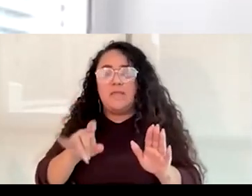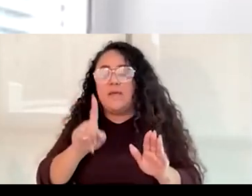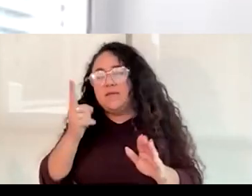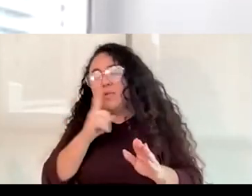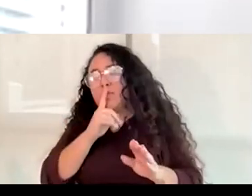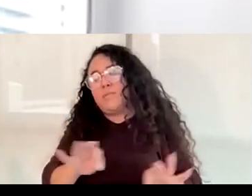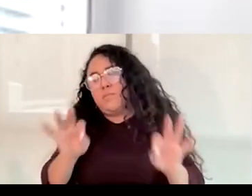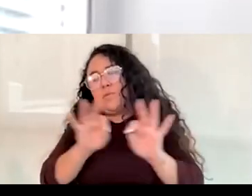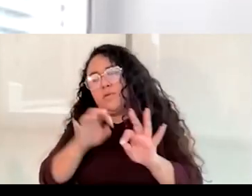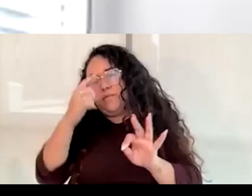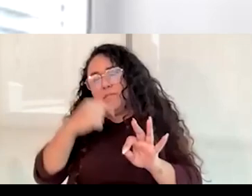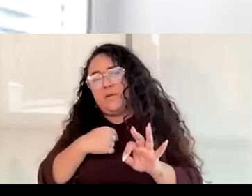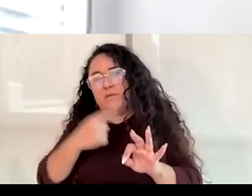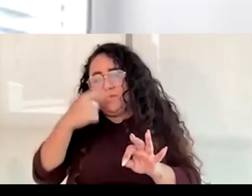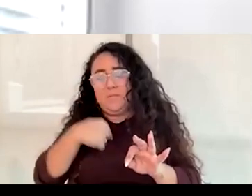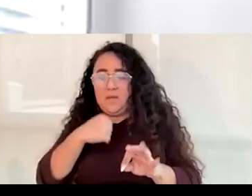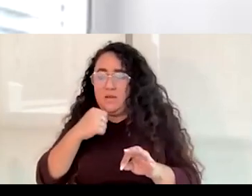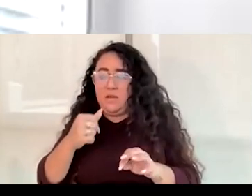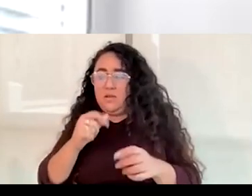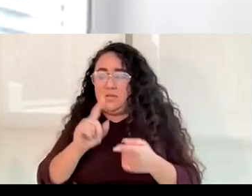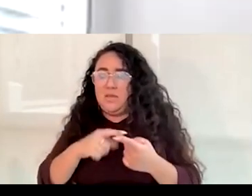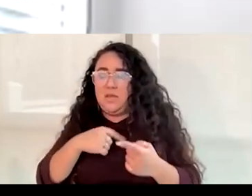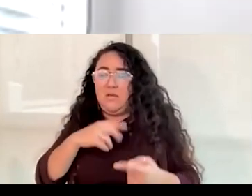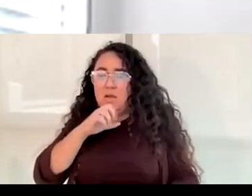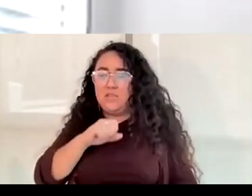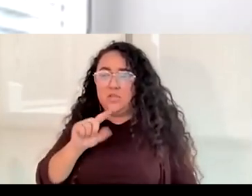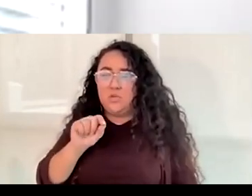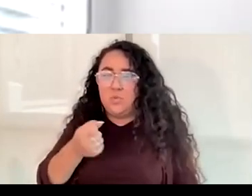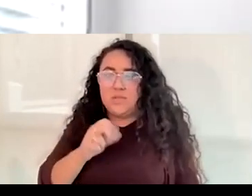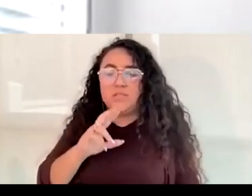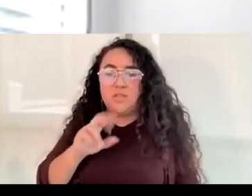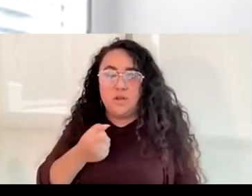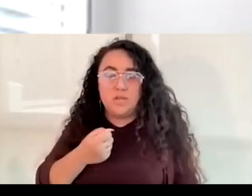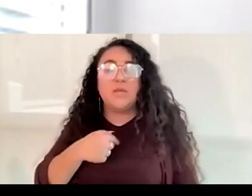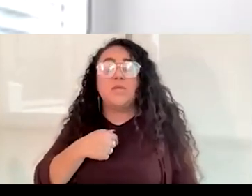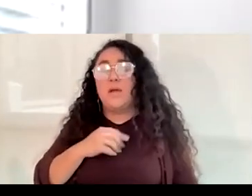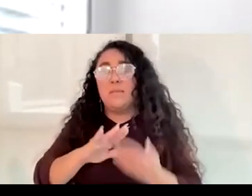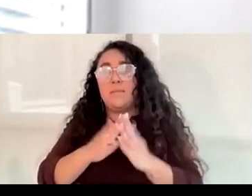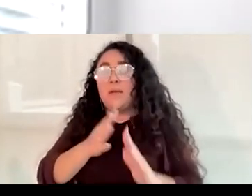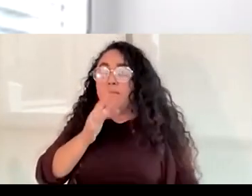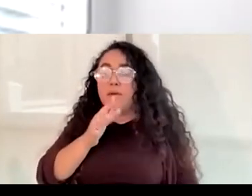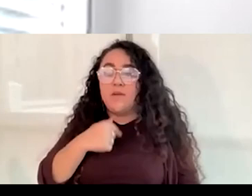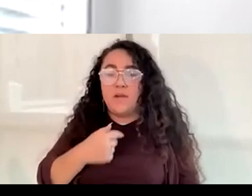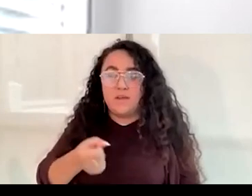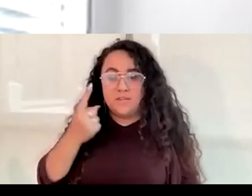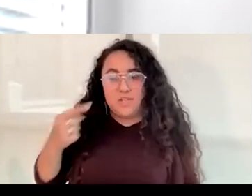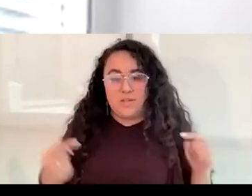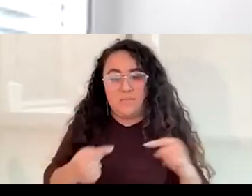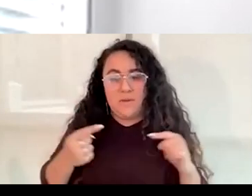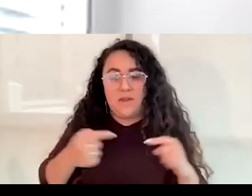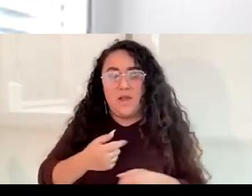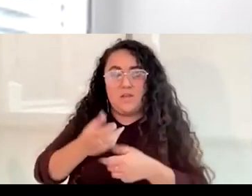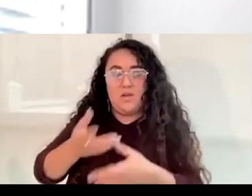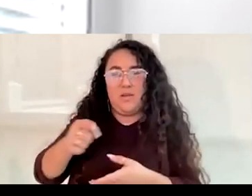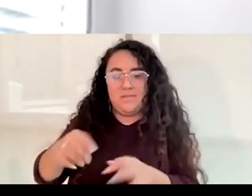to me, because I know for me, it wasn't until I was in my 20s and 30s. Matter of fact, when I became a mother is when I understood the pain that I caused the